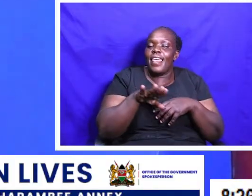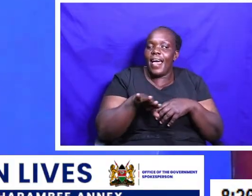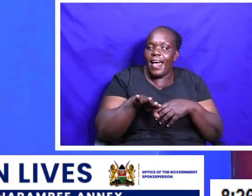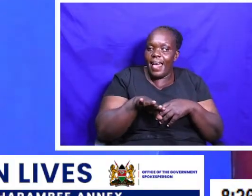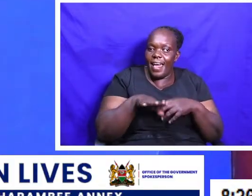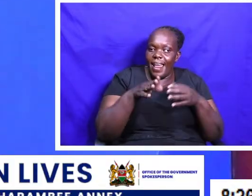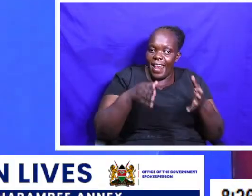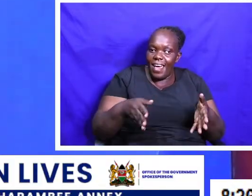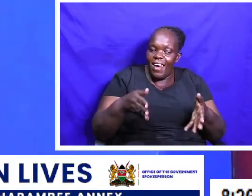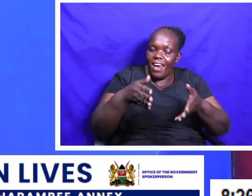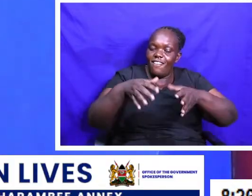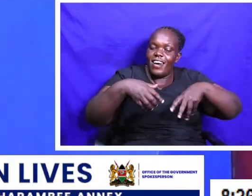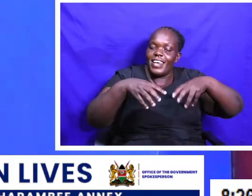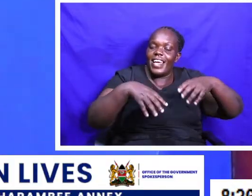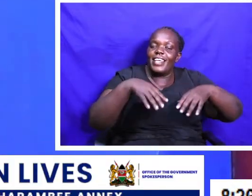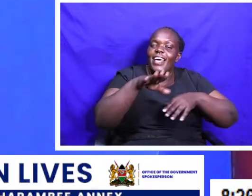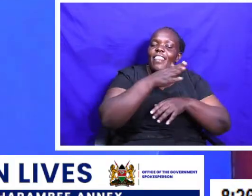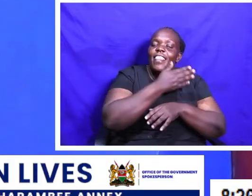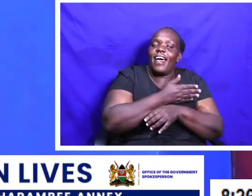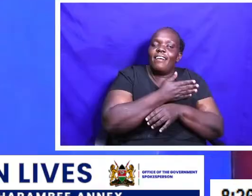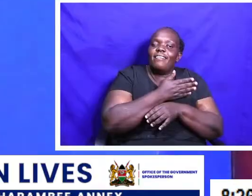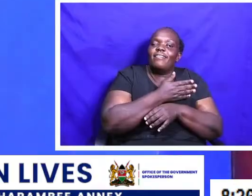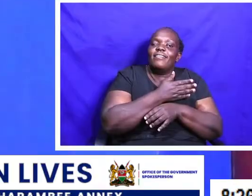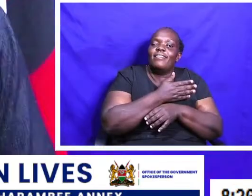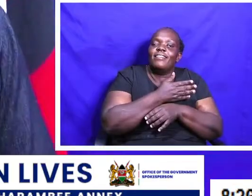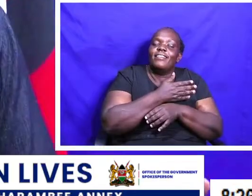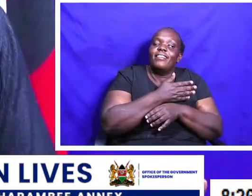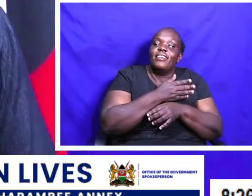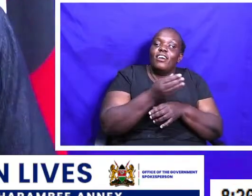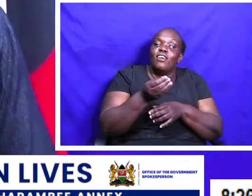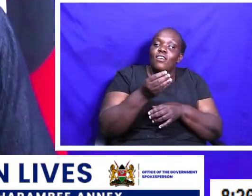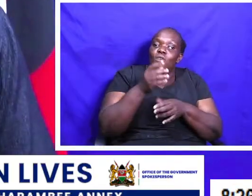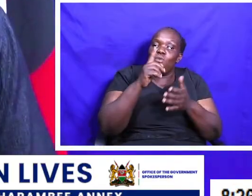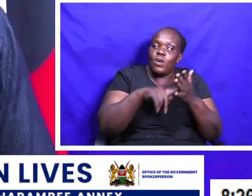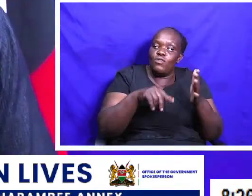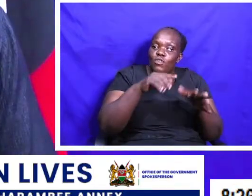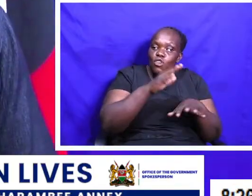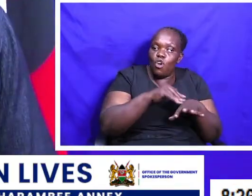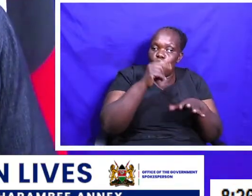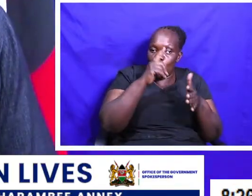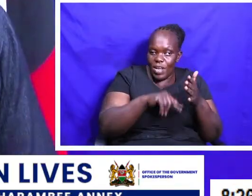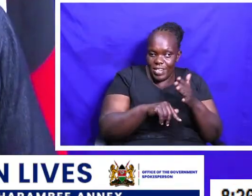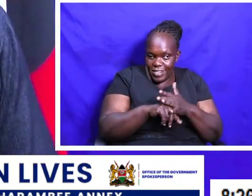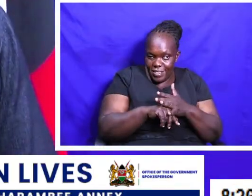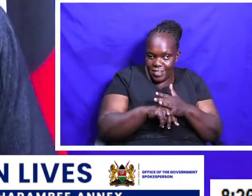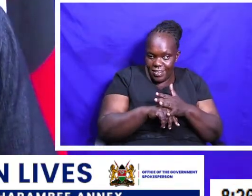go. Now we have agriculture. We have what we call, you see,